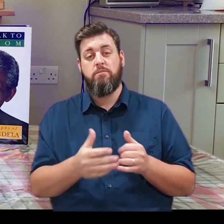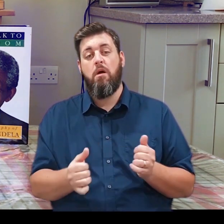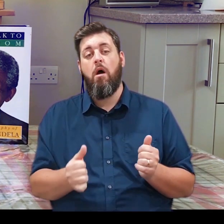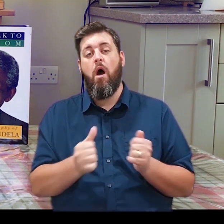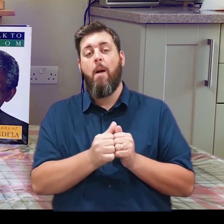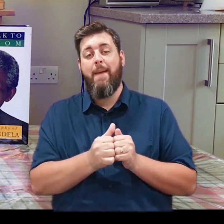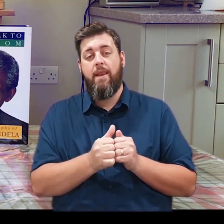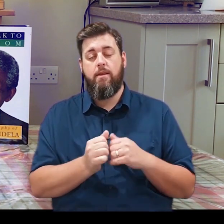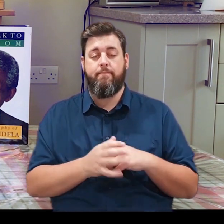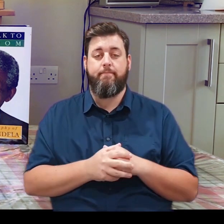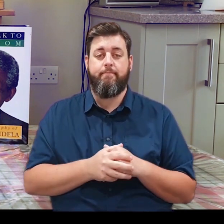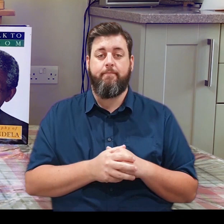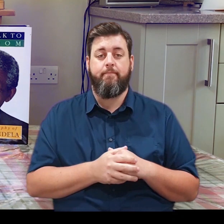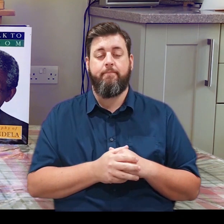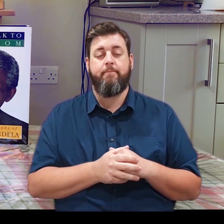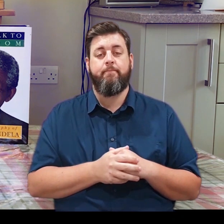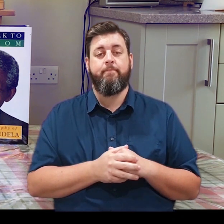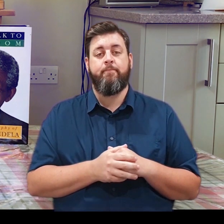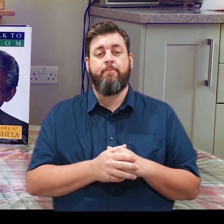end.